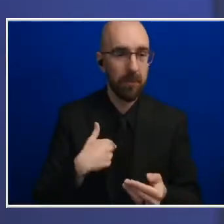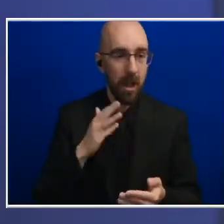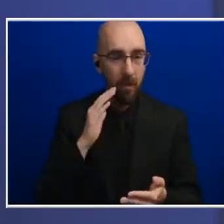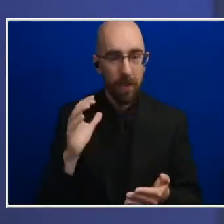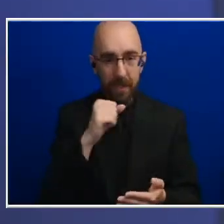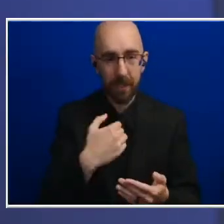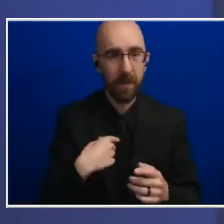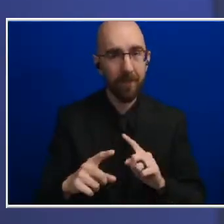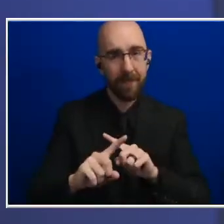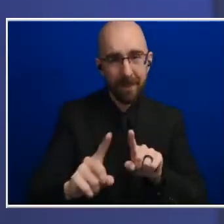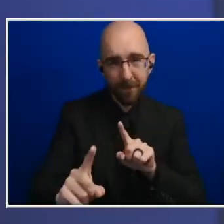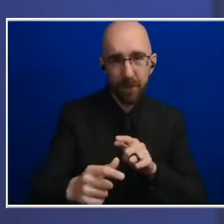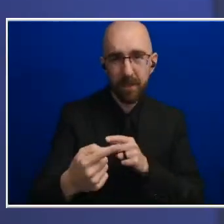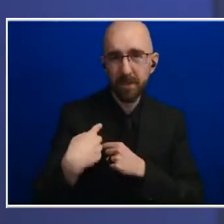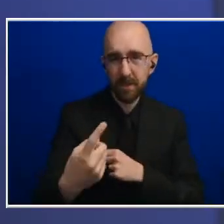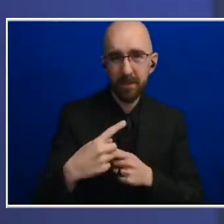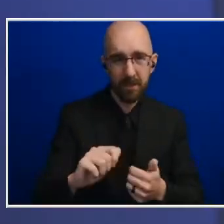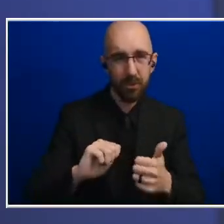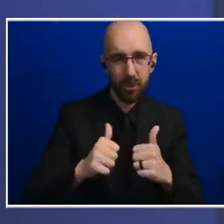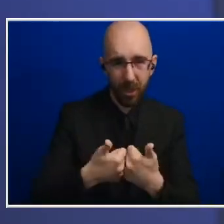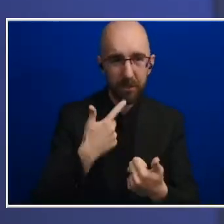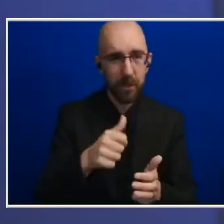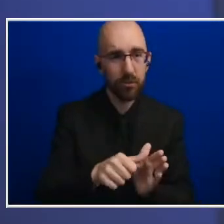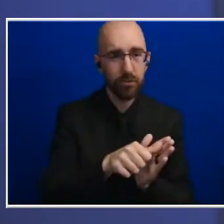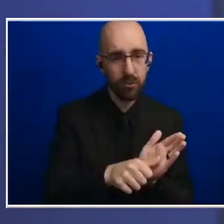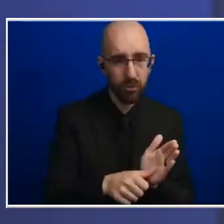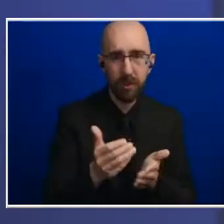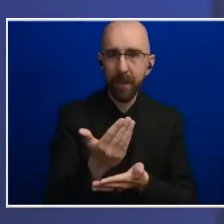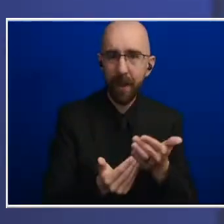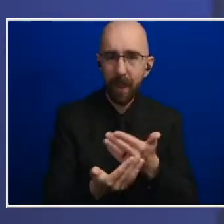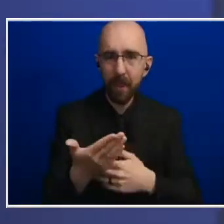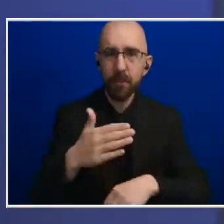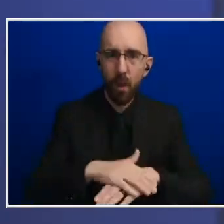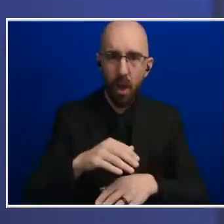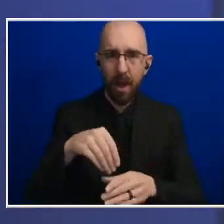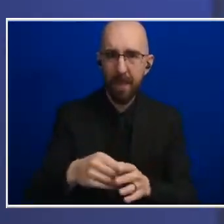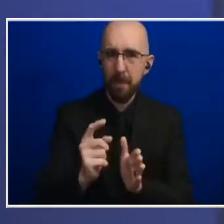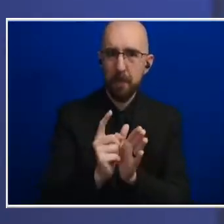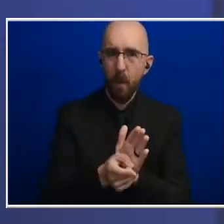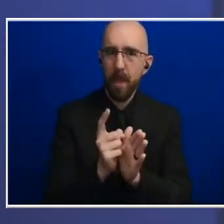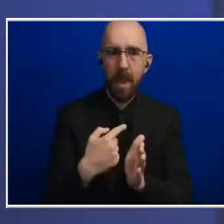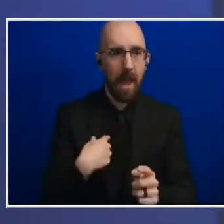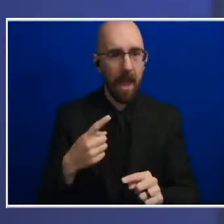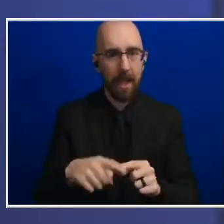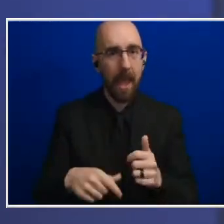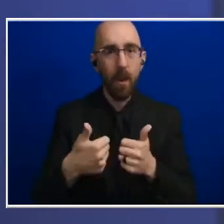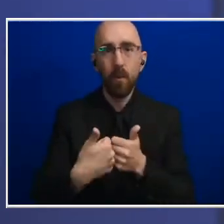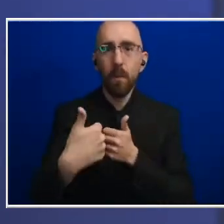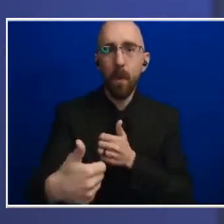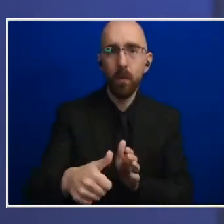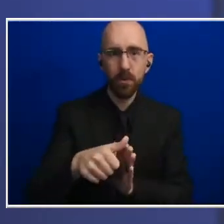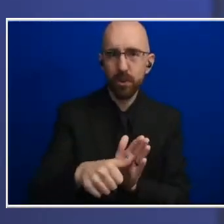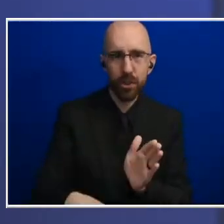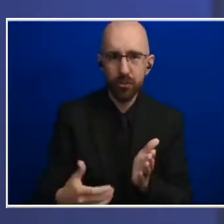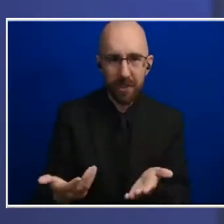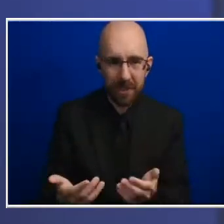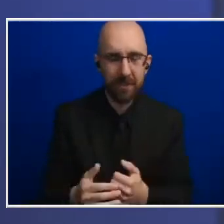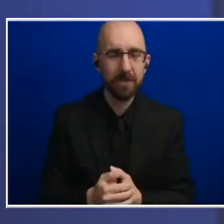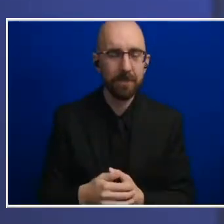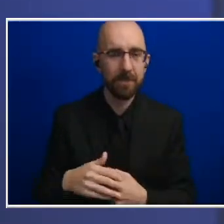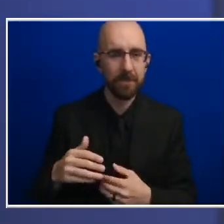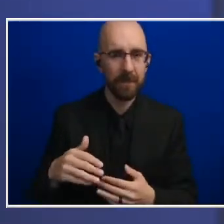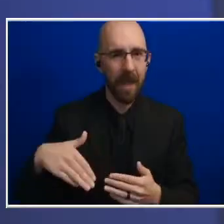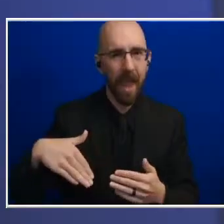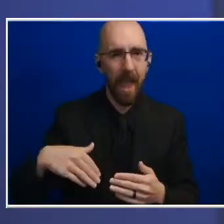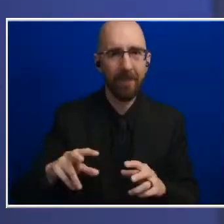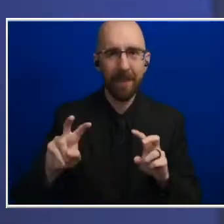challenges. I mean, surgery is a hands-on, in-the-moment thing, right? I can't do remote surgery on someone. We haven't quite cracked that code yet. I'm